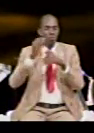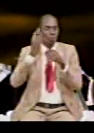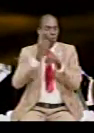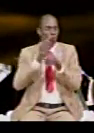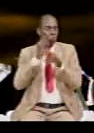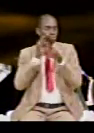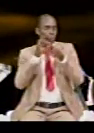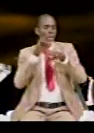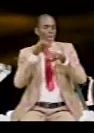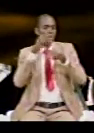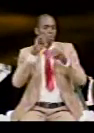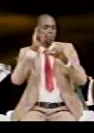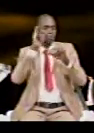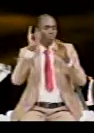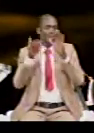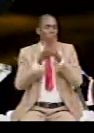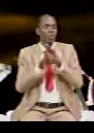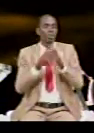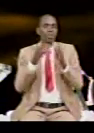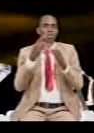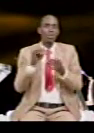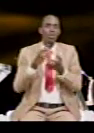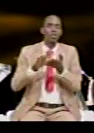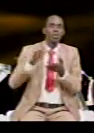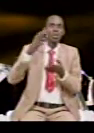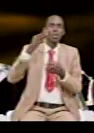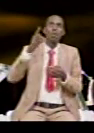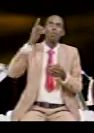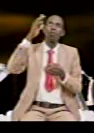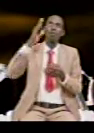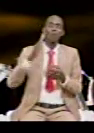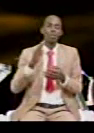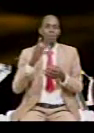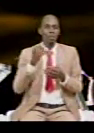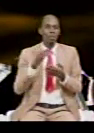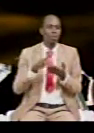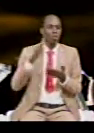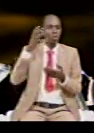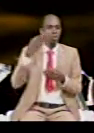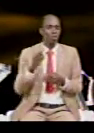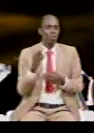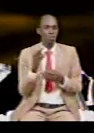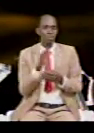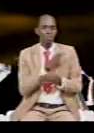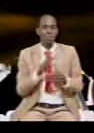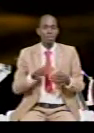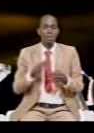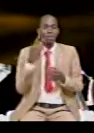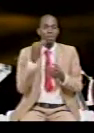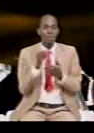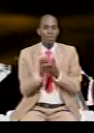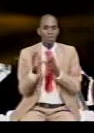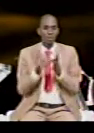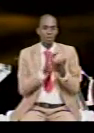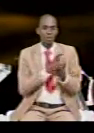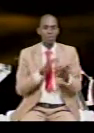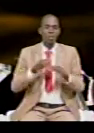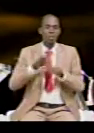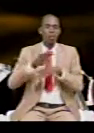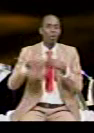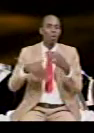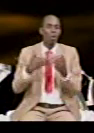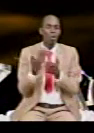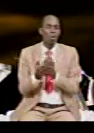heaven, the beauty of heaven, angels singing there. Jesus left all those to come and be born in